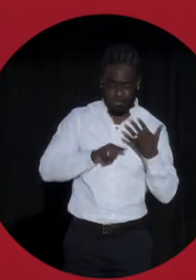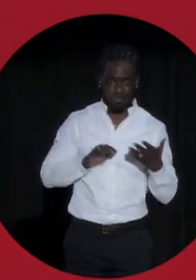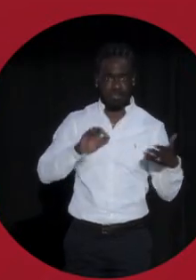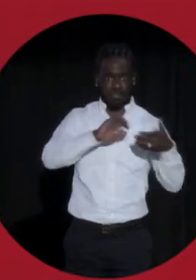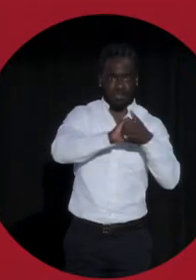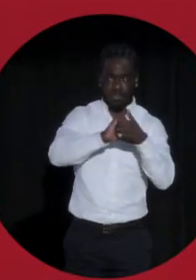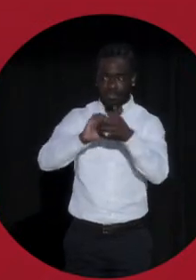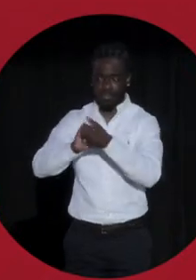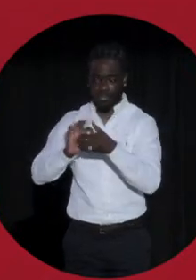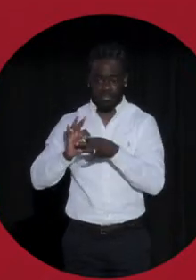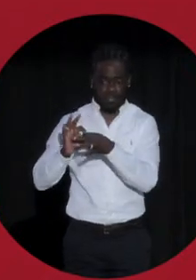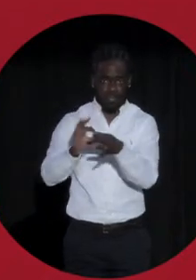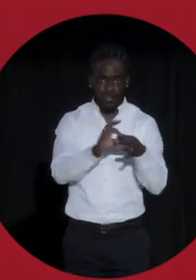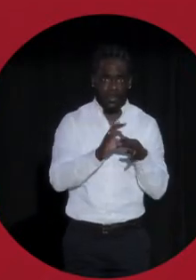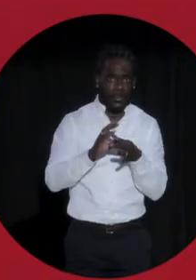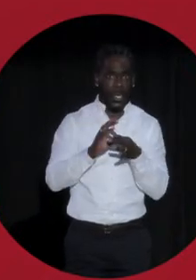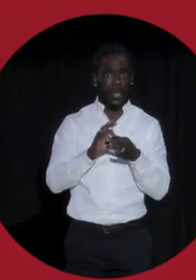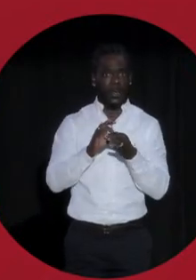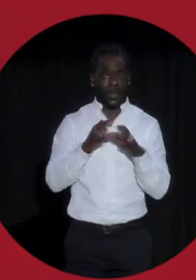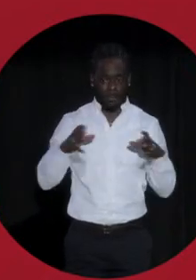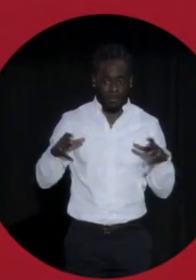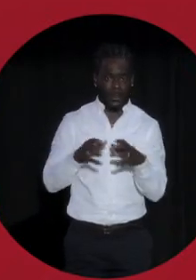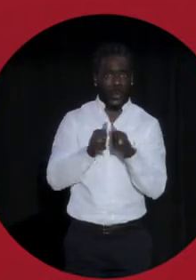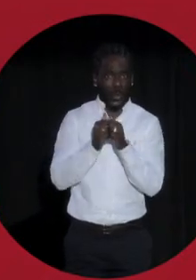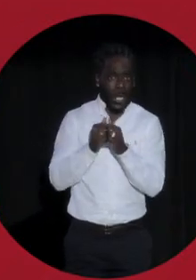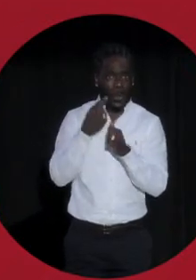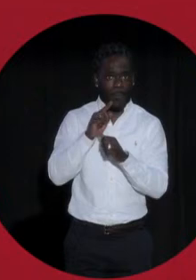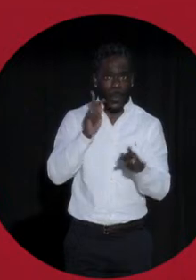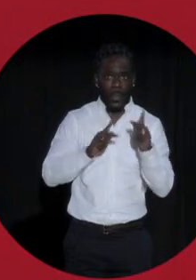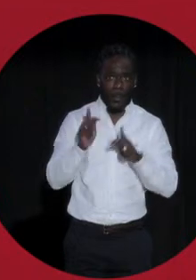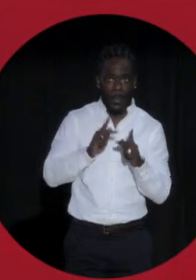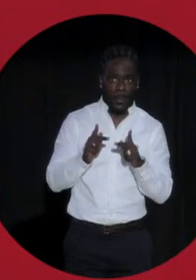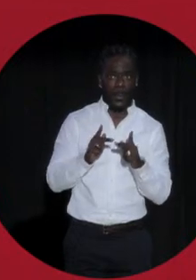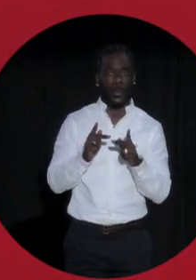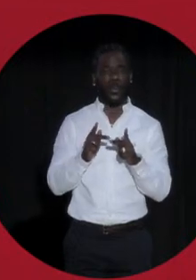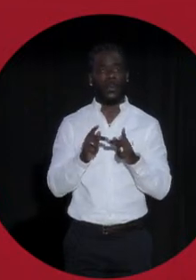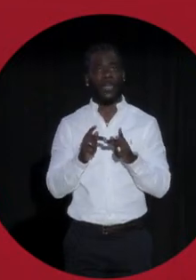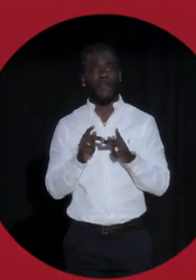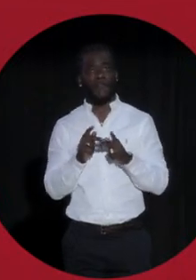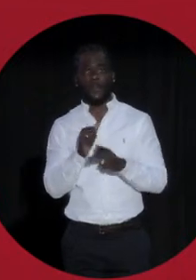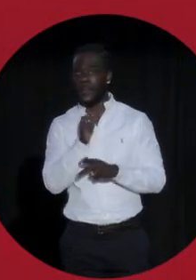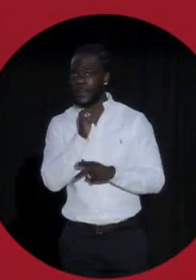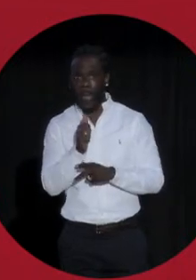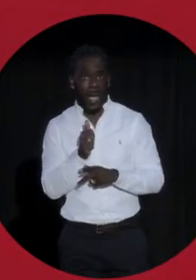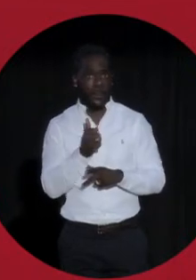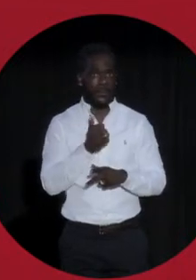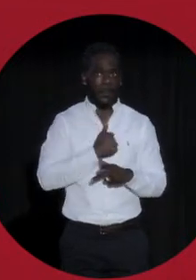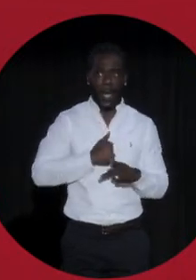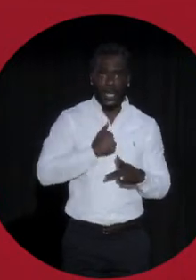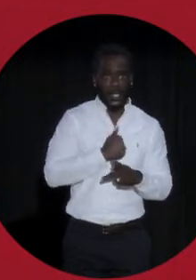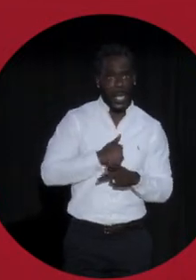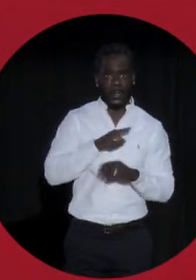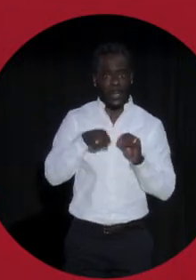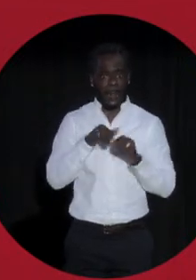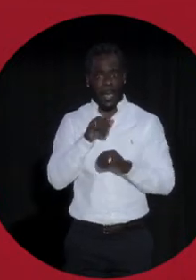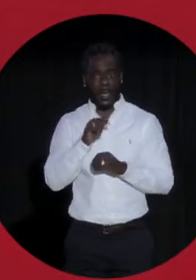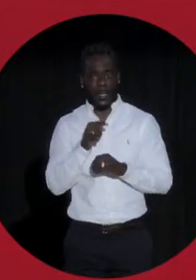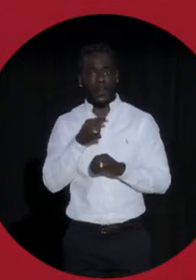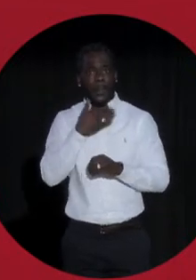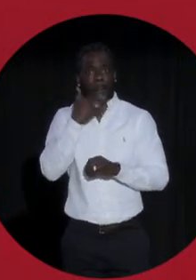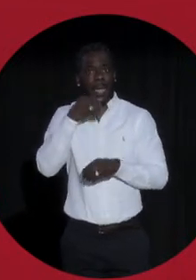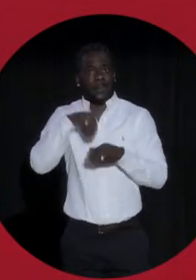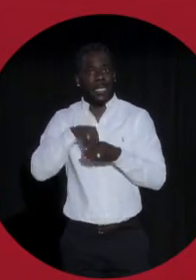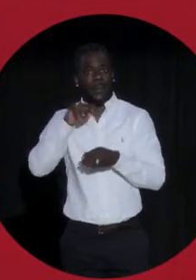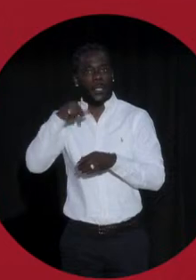for you, the people, to advance unwaveringly, unapologetically, the best of Prince George's County through